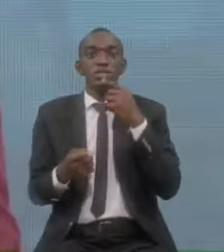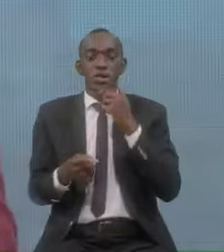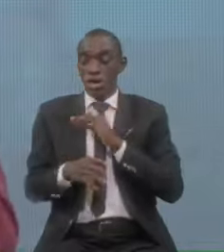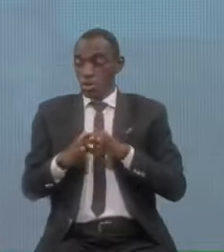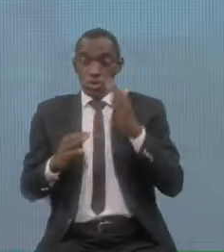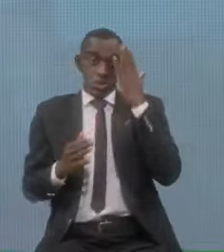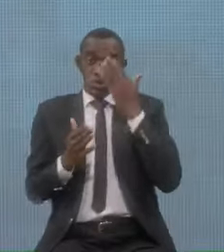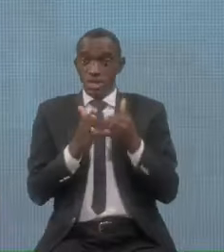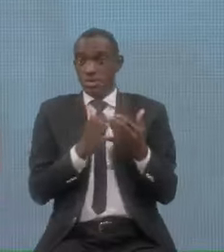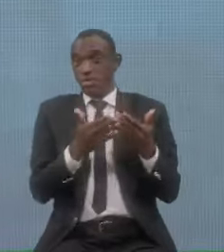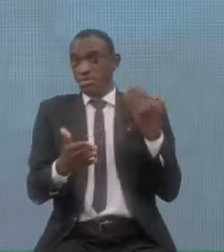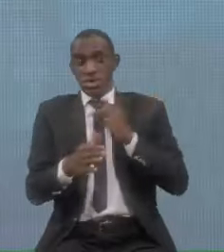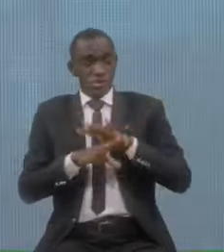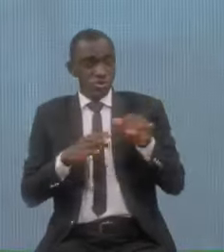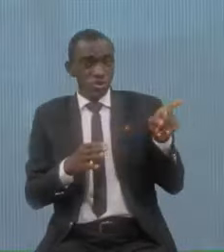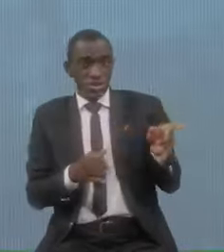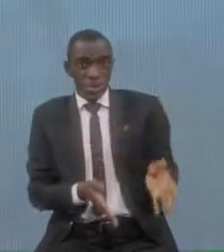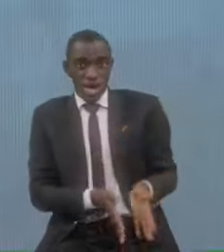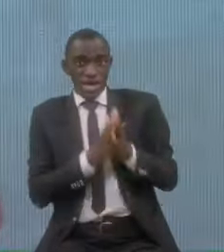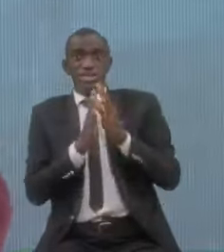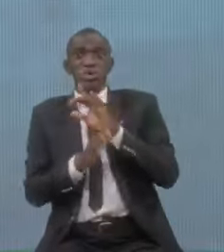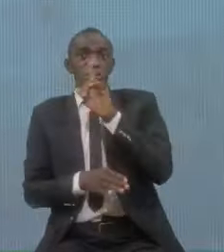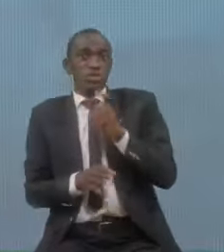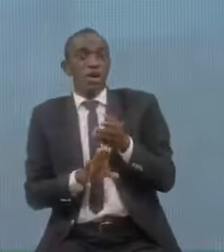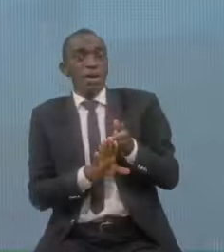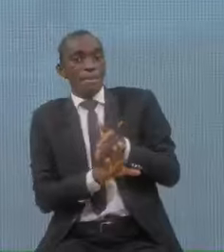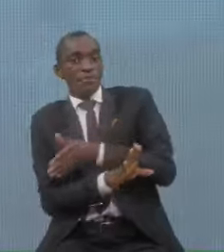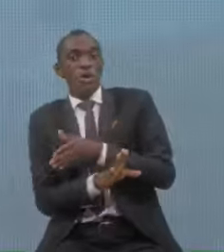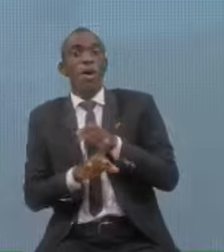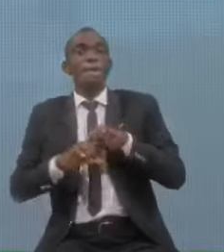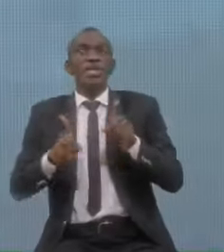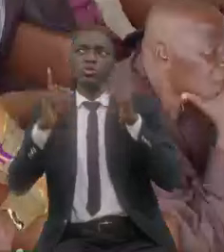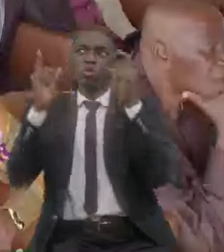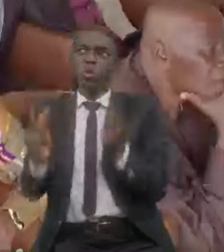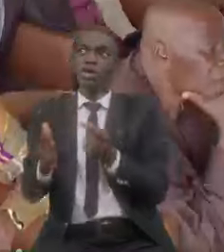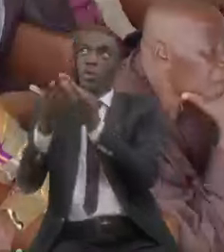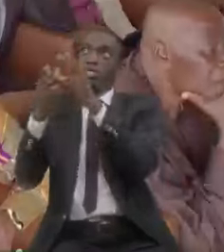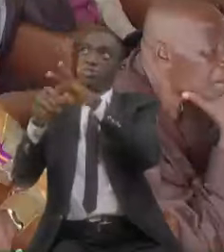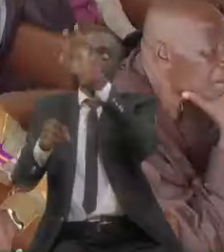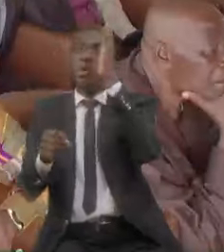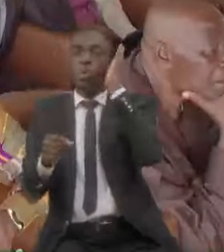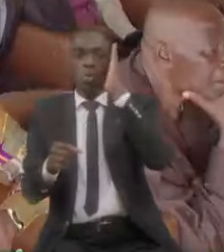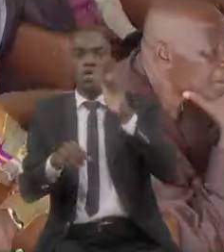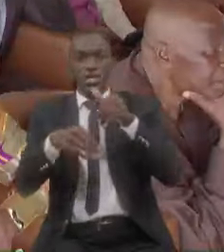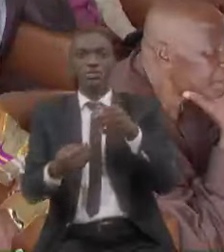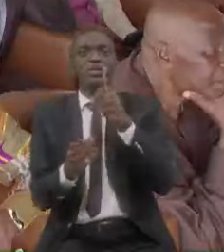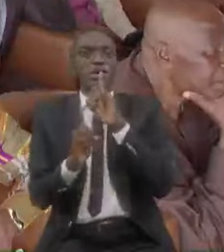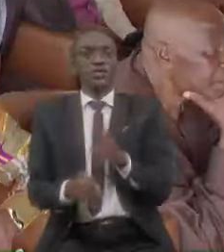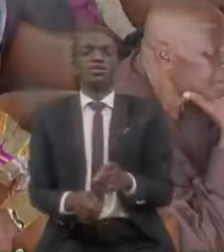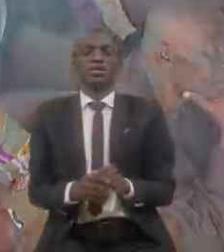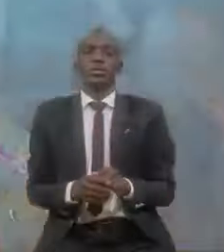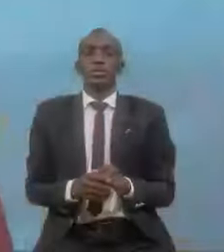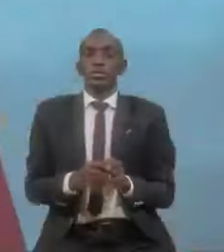they'll ask that question before. Quick, the Holy Ghost will come upon your life. You know, over